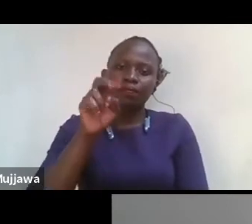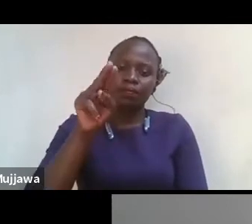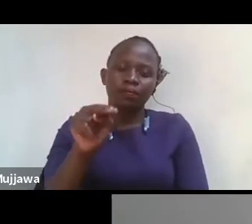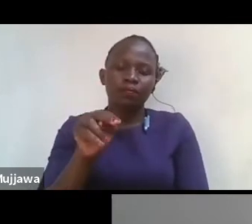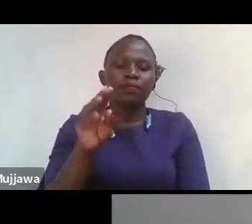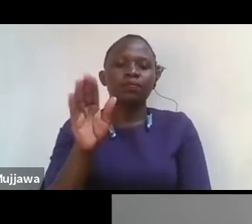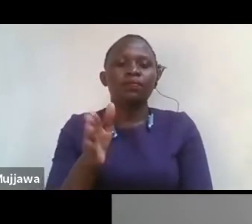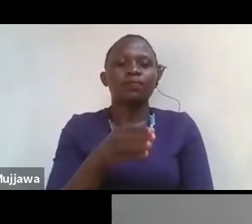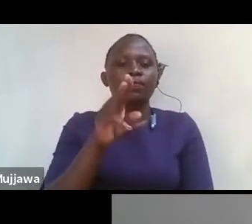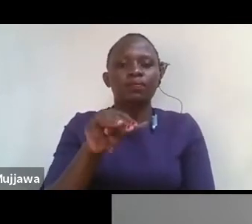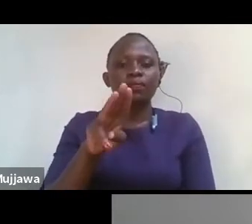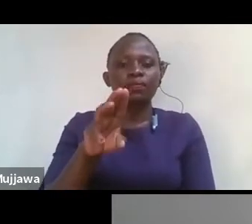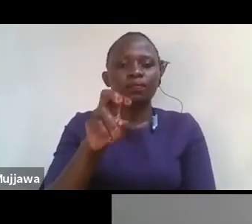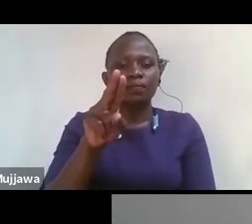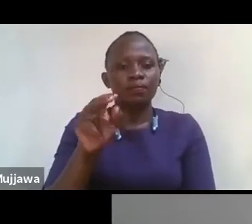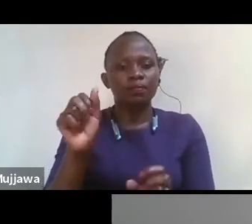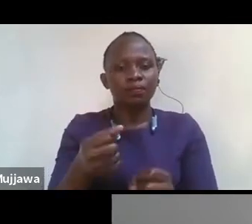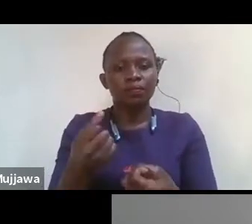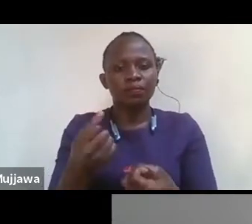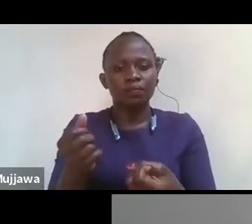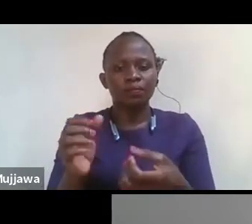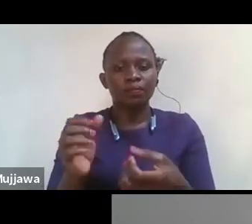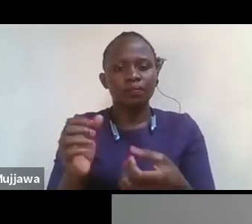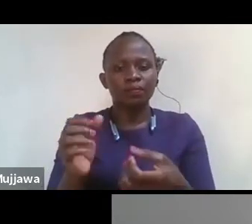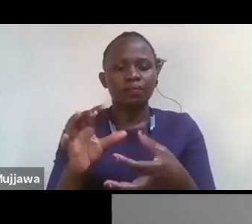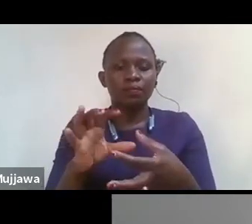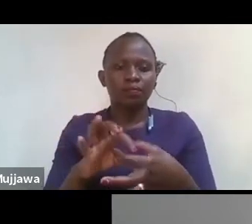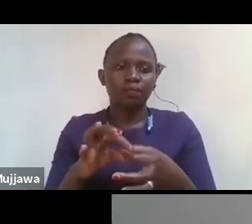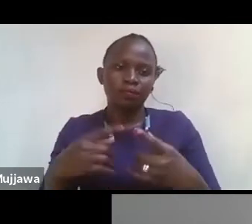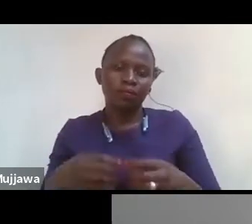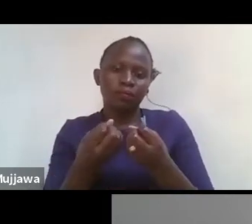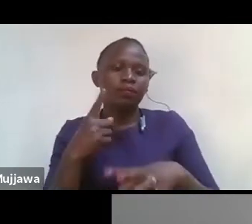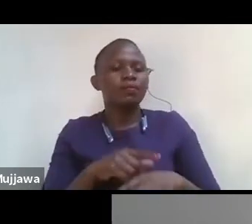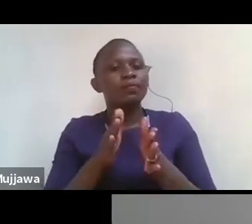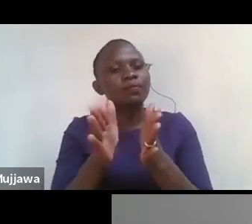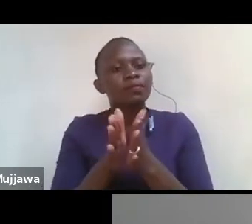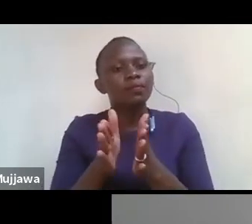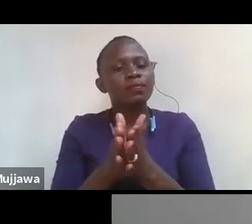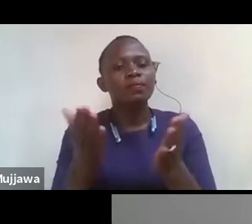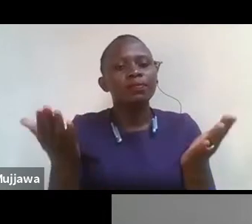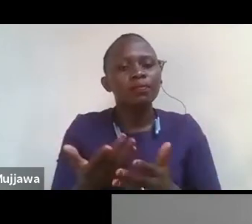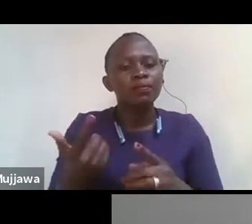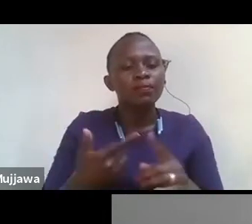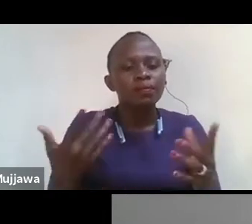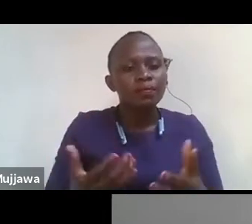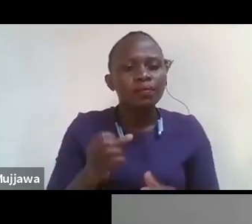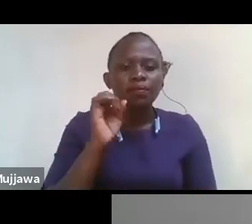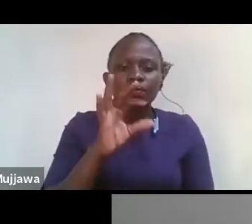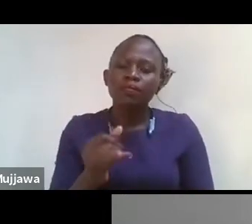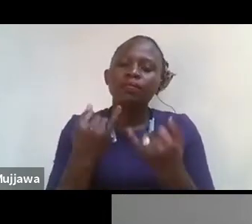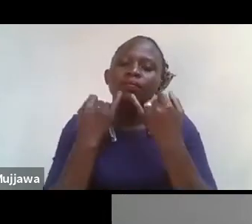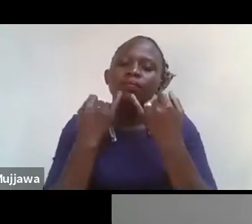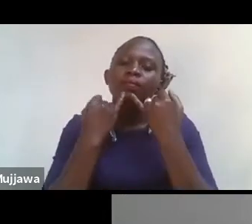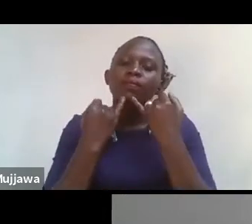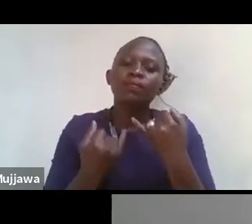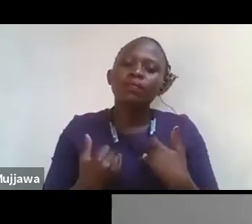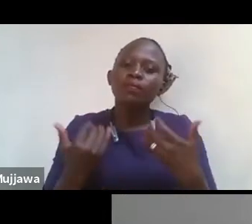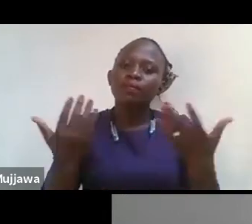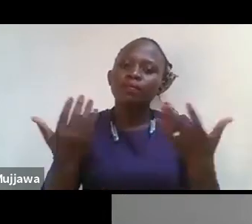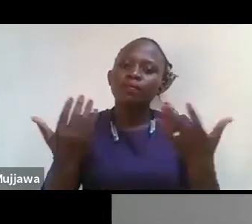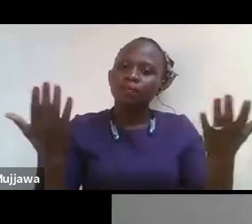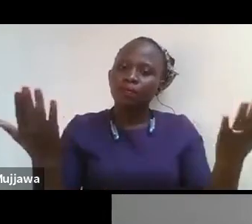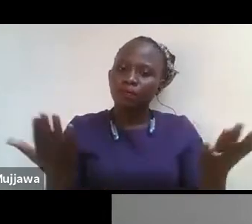us, is he normally goes through to try to find out where different individuals are. So if you could let us know where you are by typing